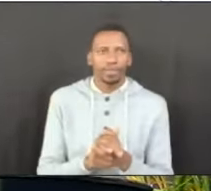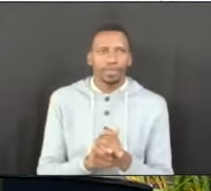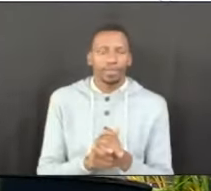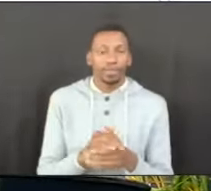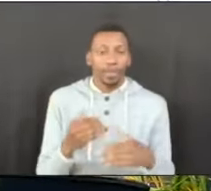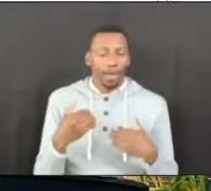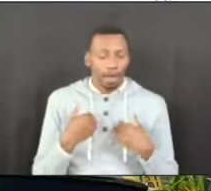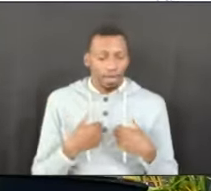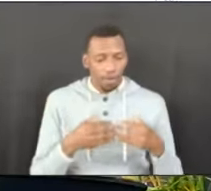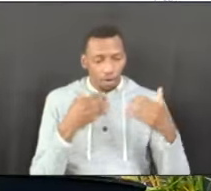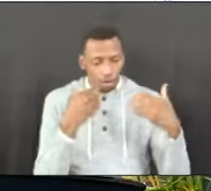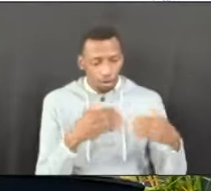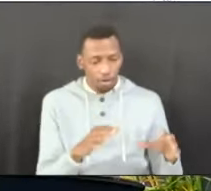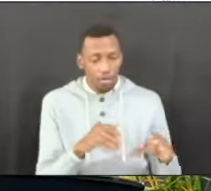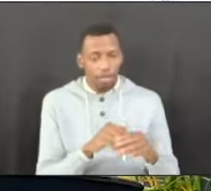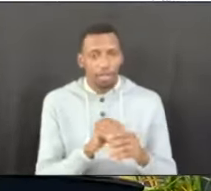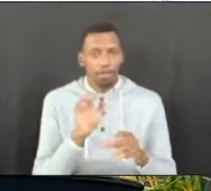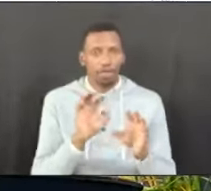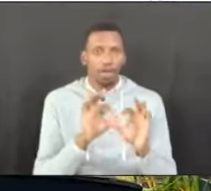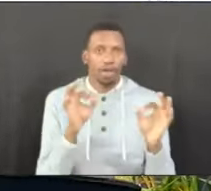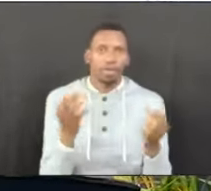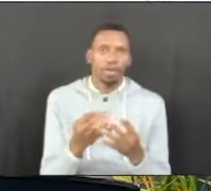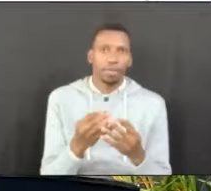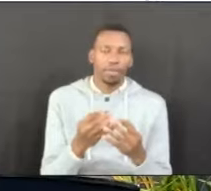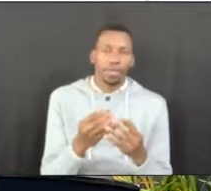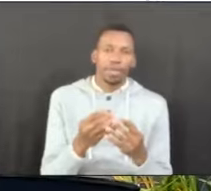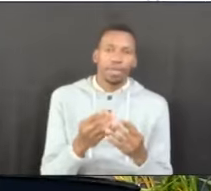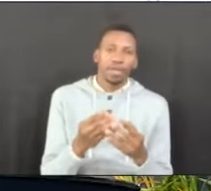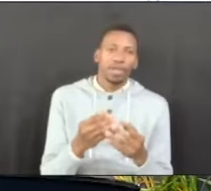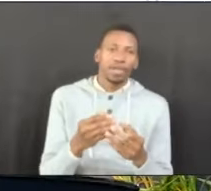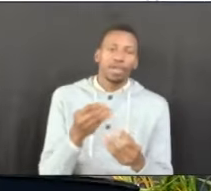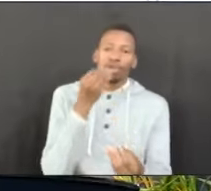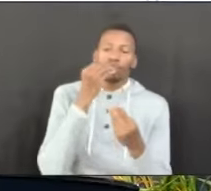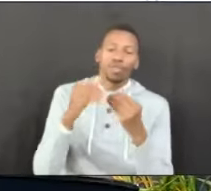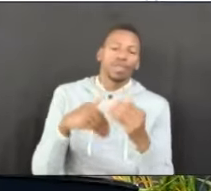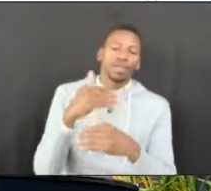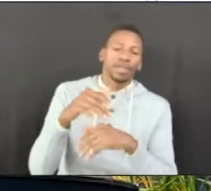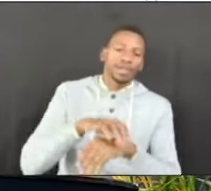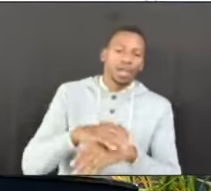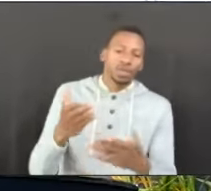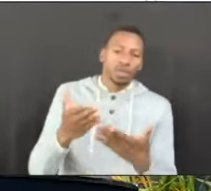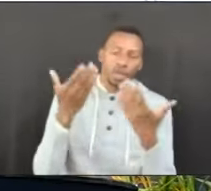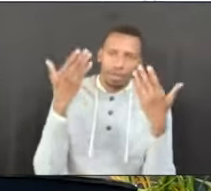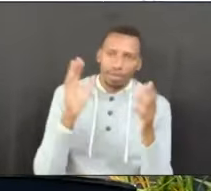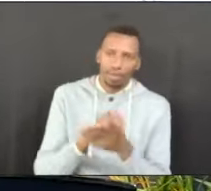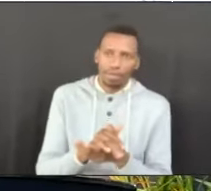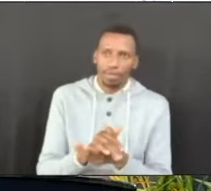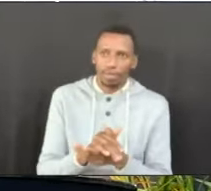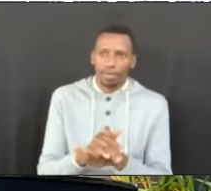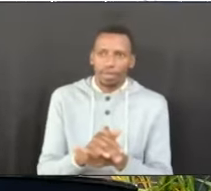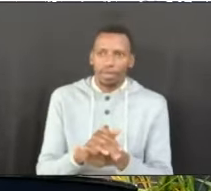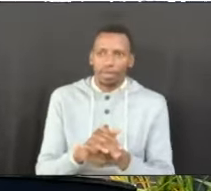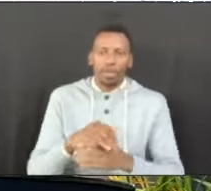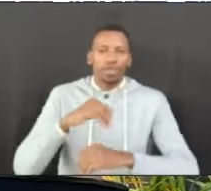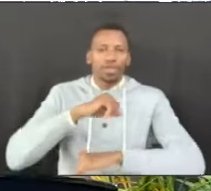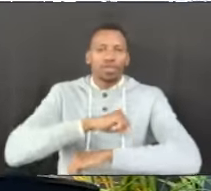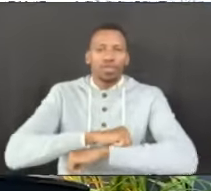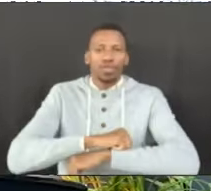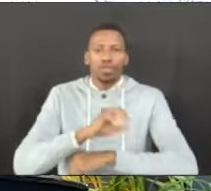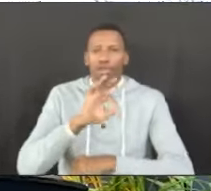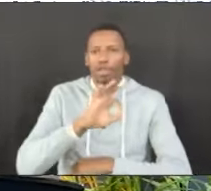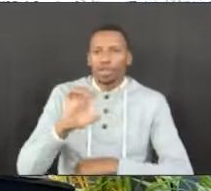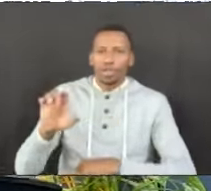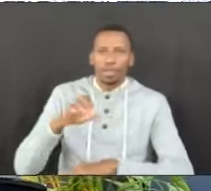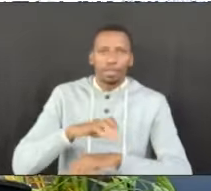family. You don't know where the next meal is coming from. You don't know where the school fees is coming from.